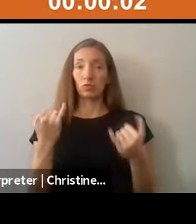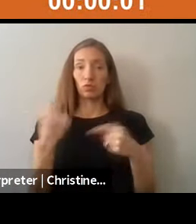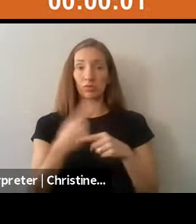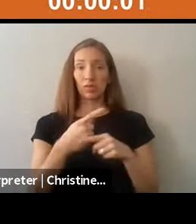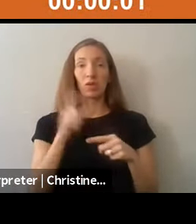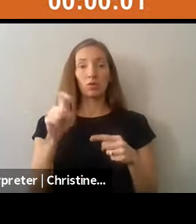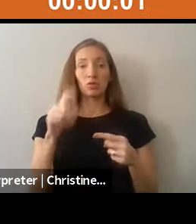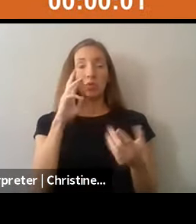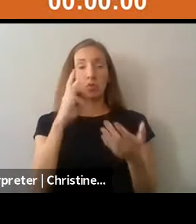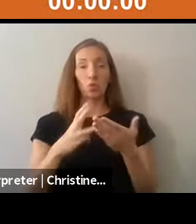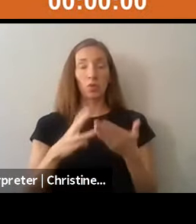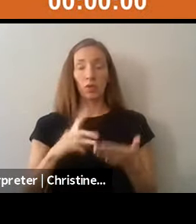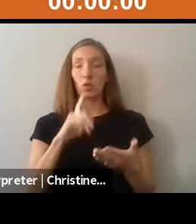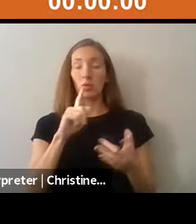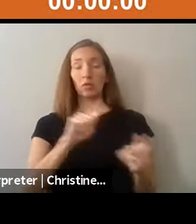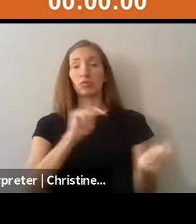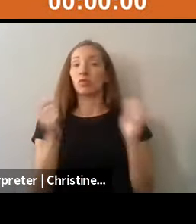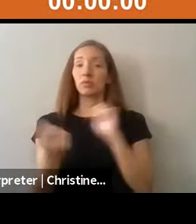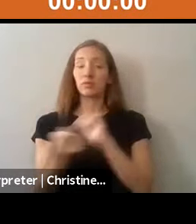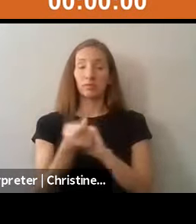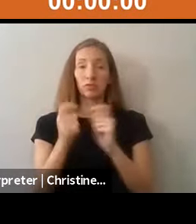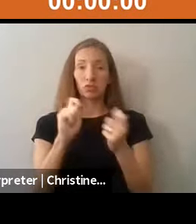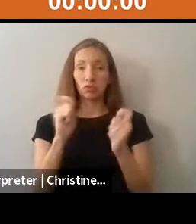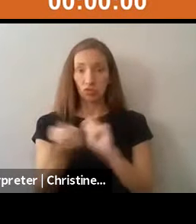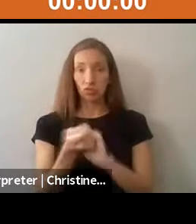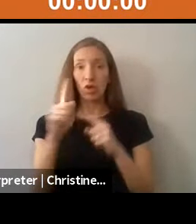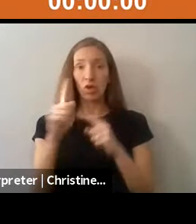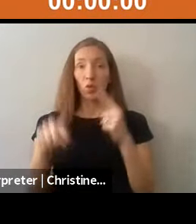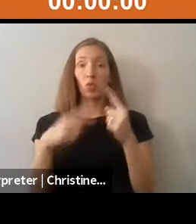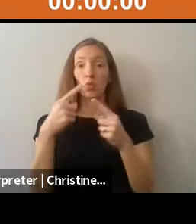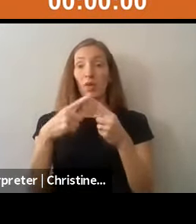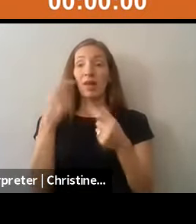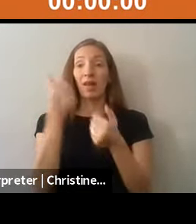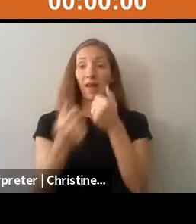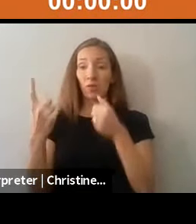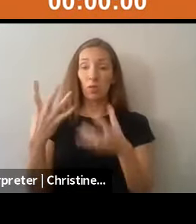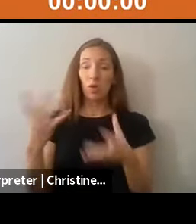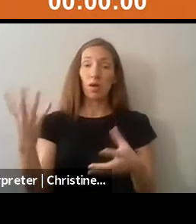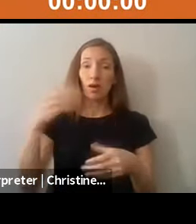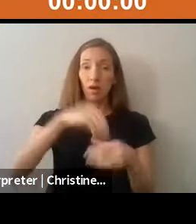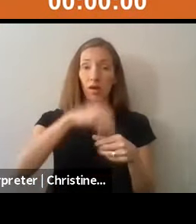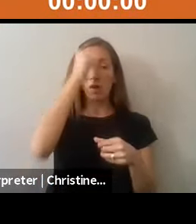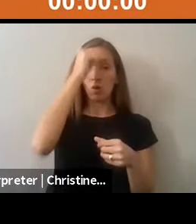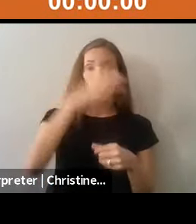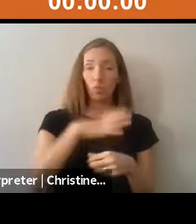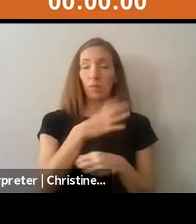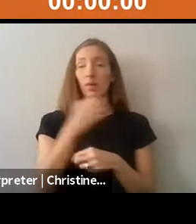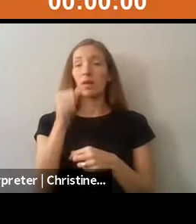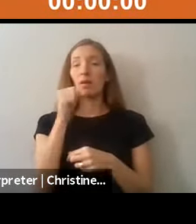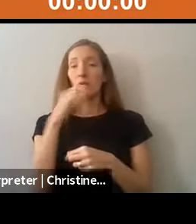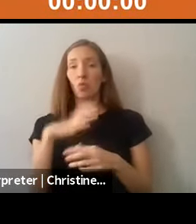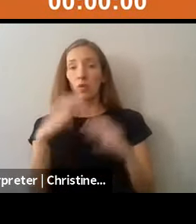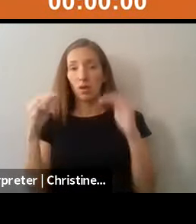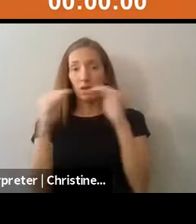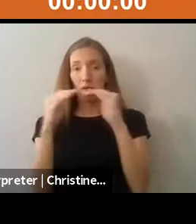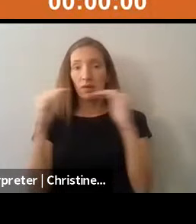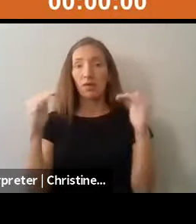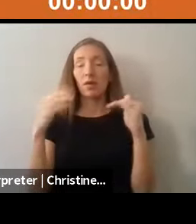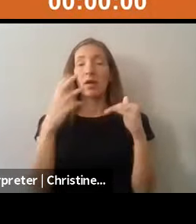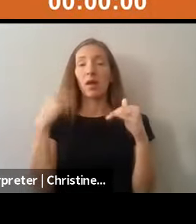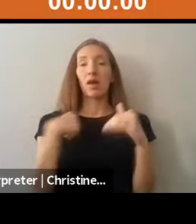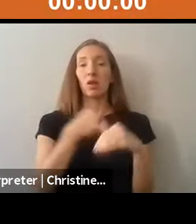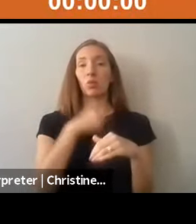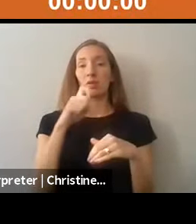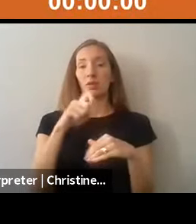real transformative change when everyone is implicated, women and men side by side, to end really a global public